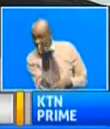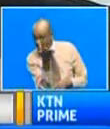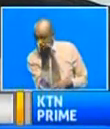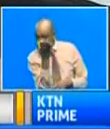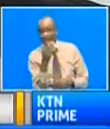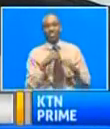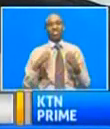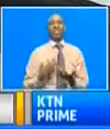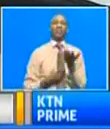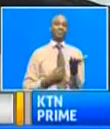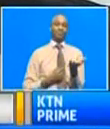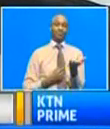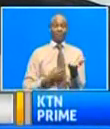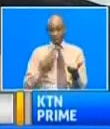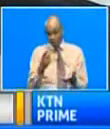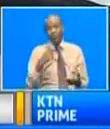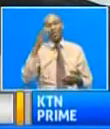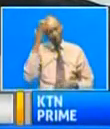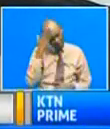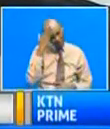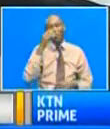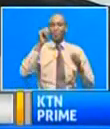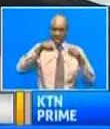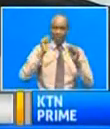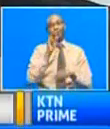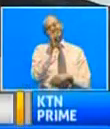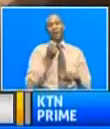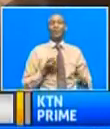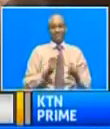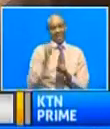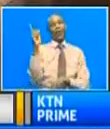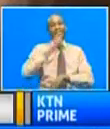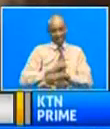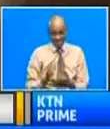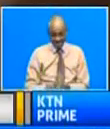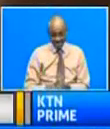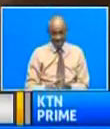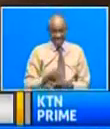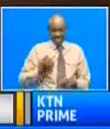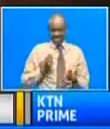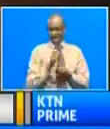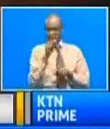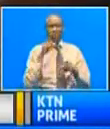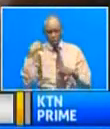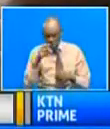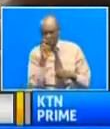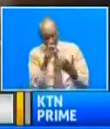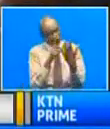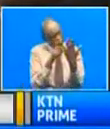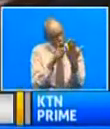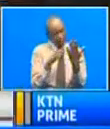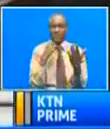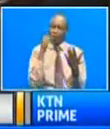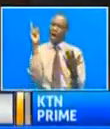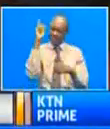happening over there. So we know that we'll be able to see her one day. Her sisters glimpse at her photo with the hopes that they will get